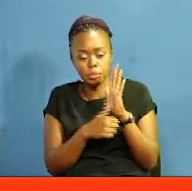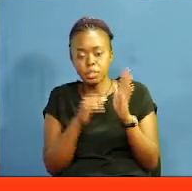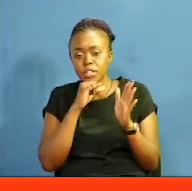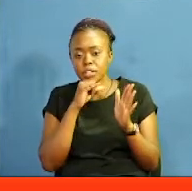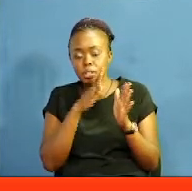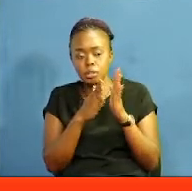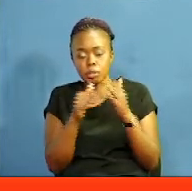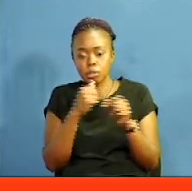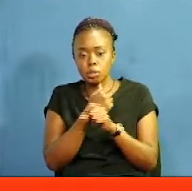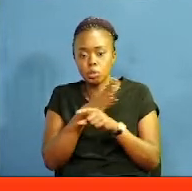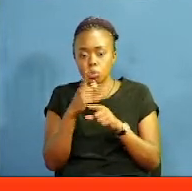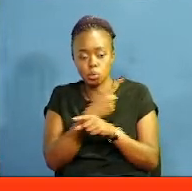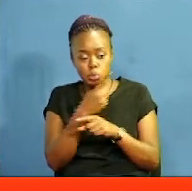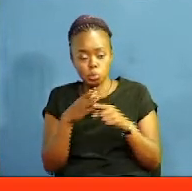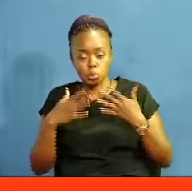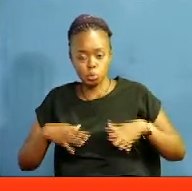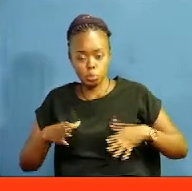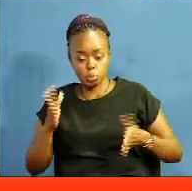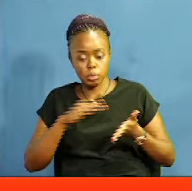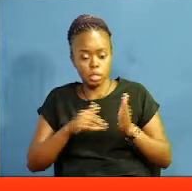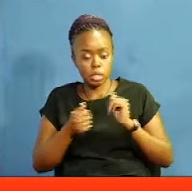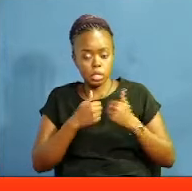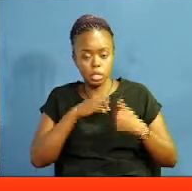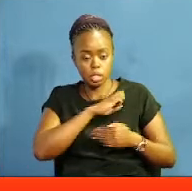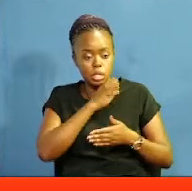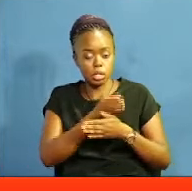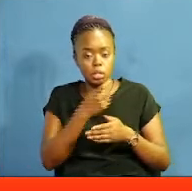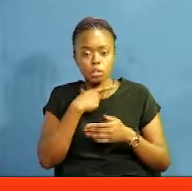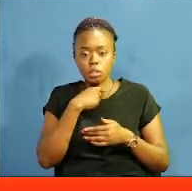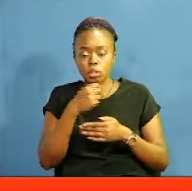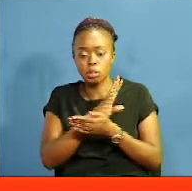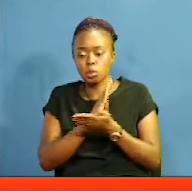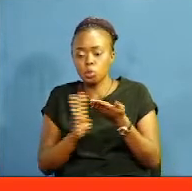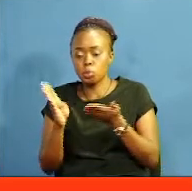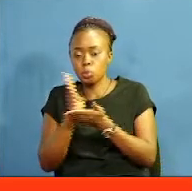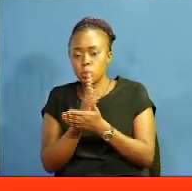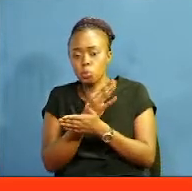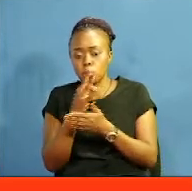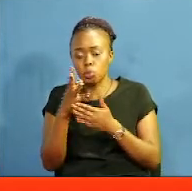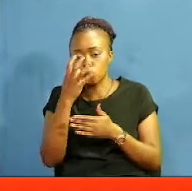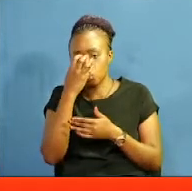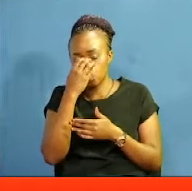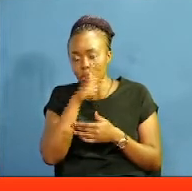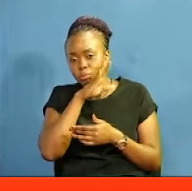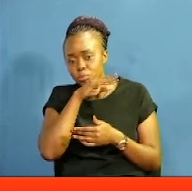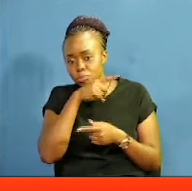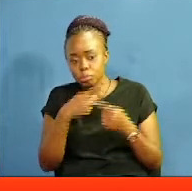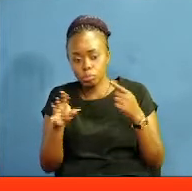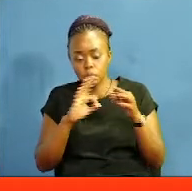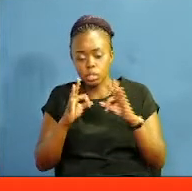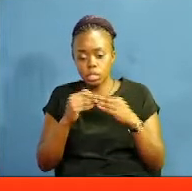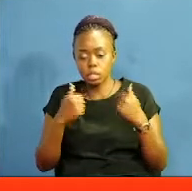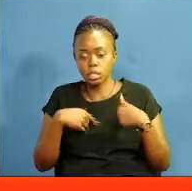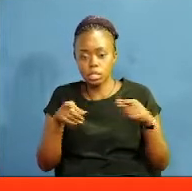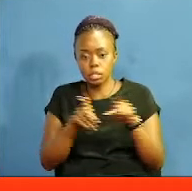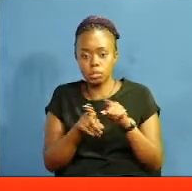is the structural overhaul. These people may come with economic models like the rural-based economic model of Raila Amolo Odinga, but if the structure